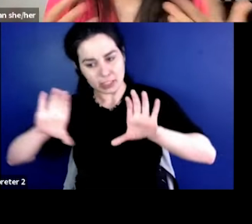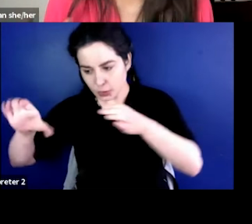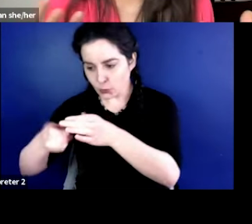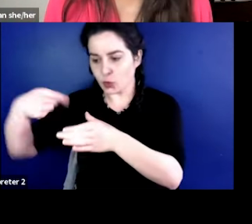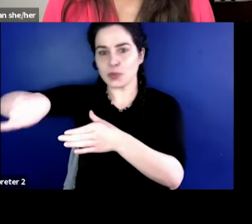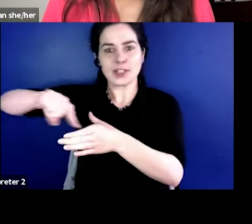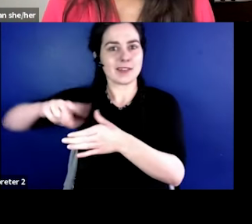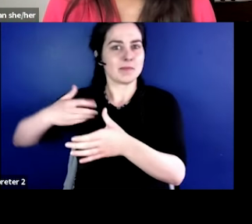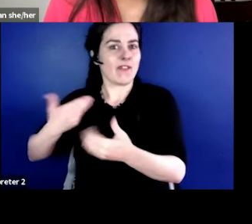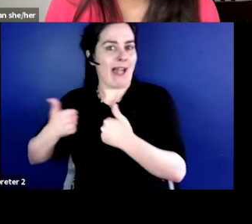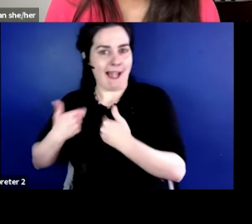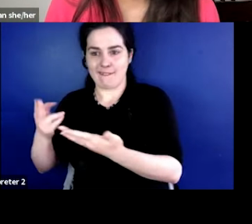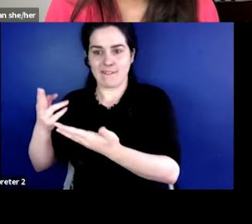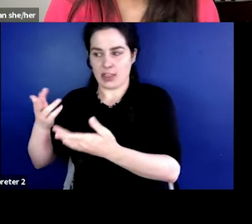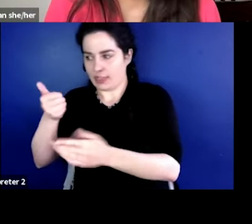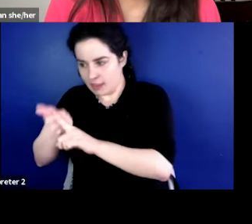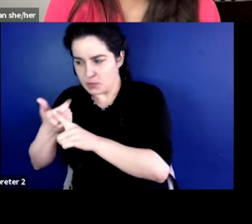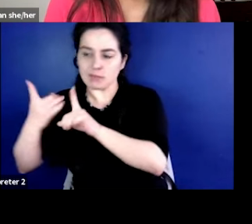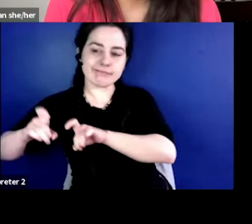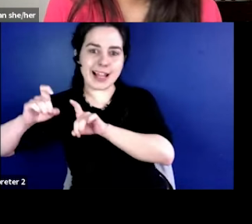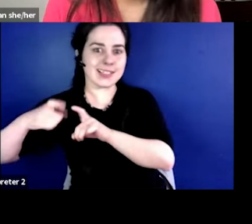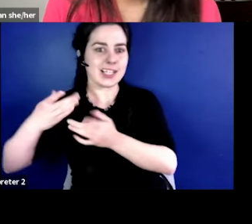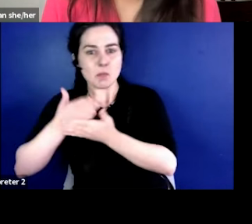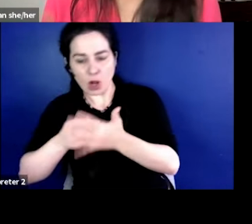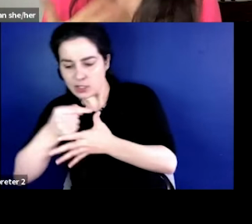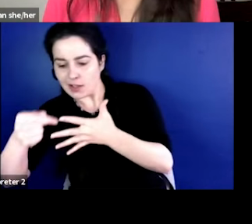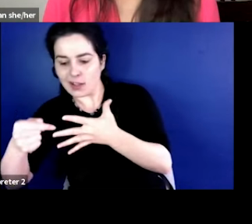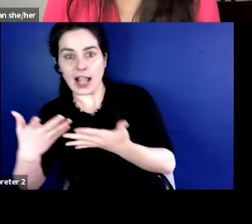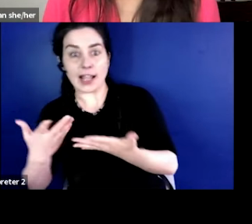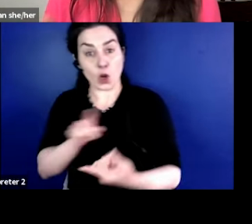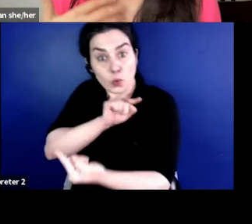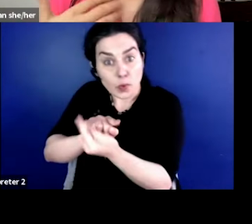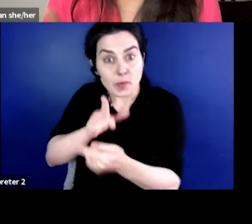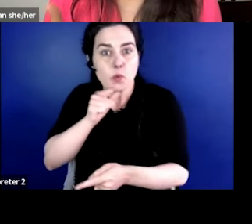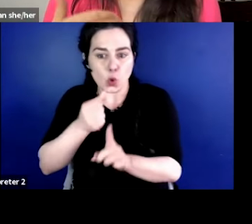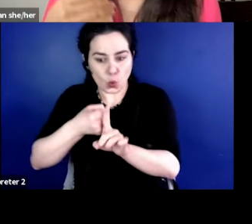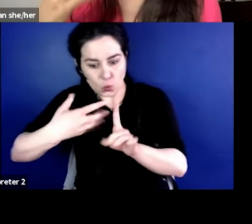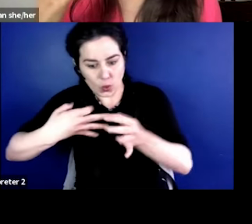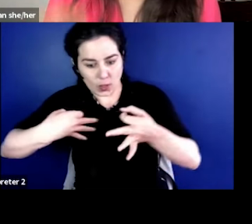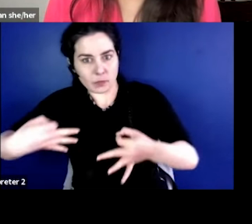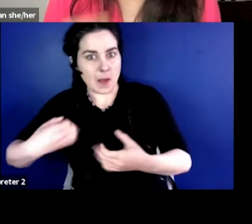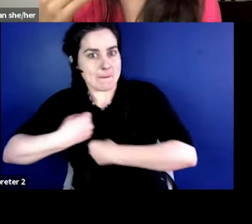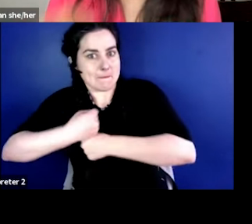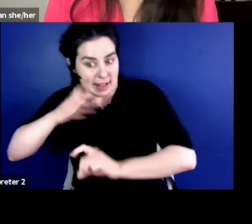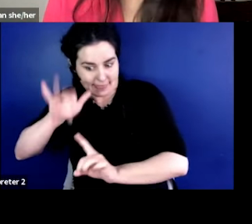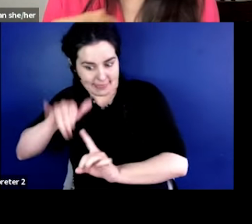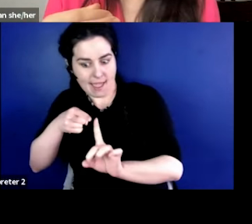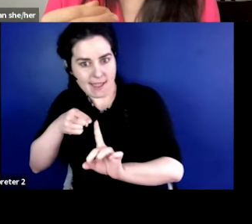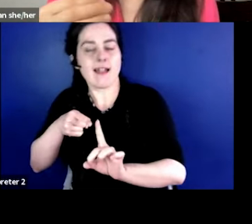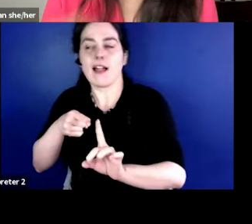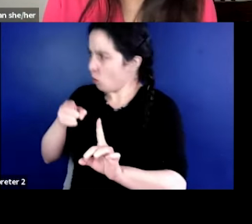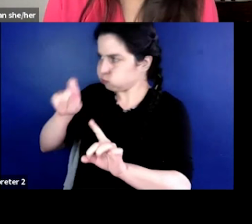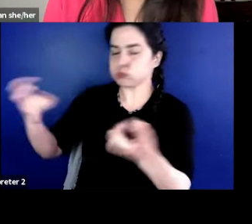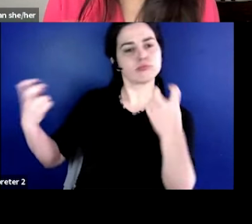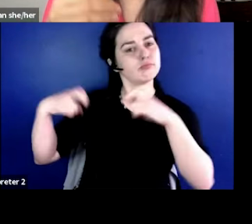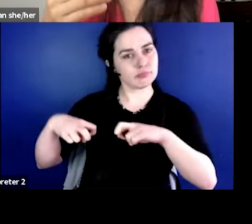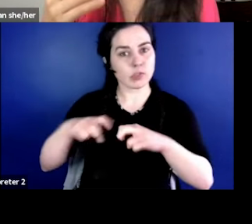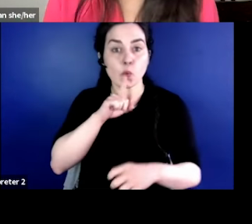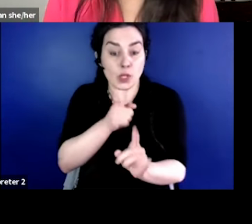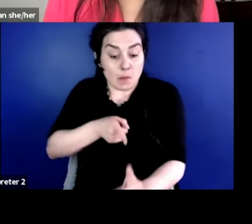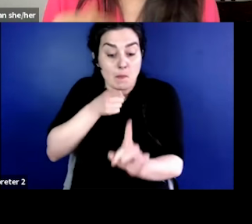We're happy to do that. And our authors would be more than excited to. And that's a really great piece. It's really about ensuring that the people that are doing this